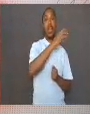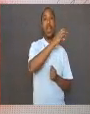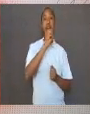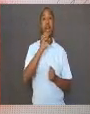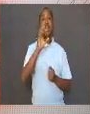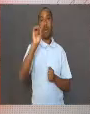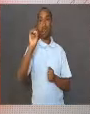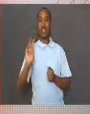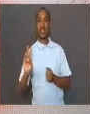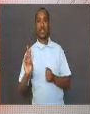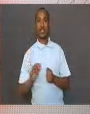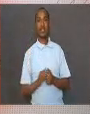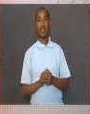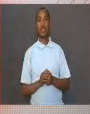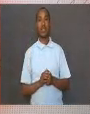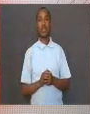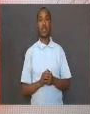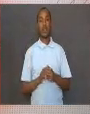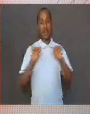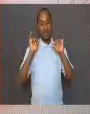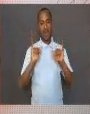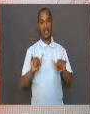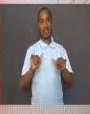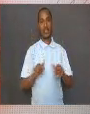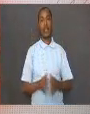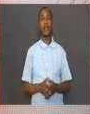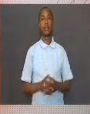hydrogen and oxygen